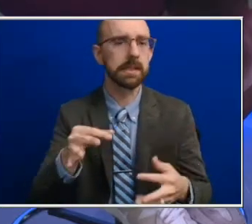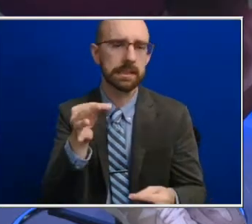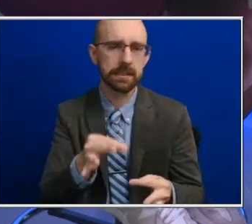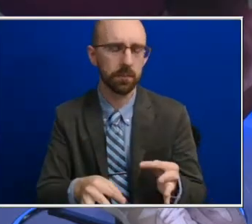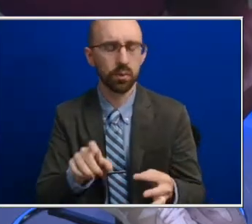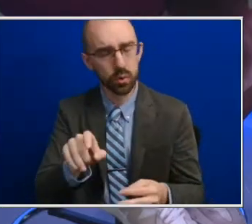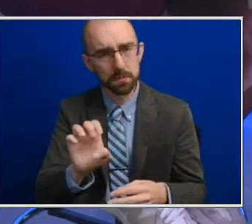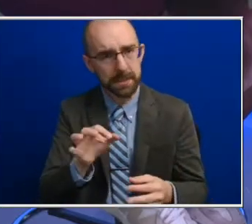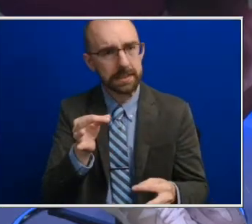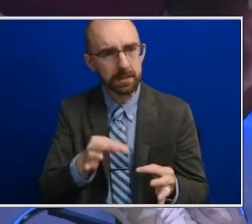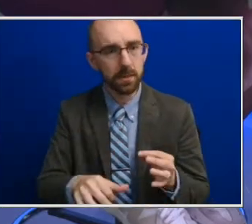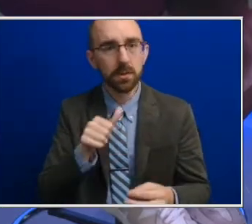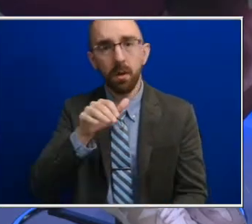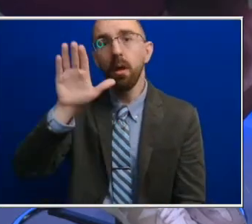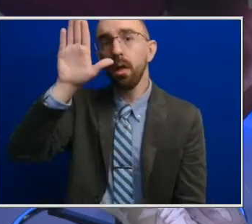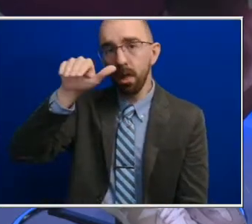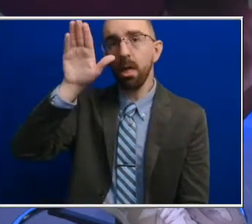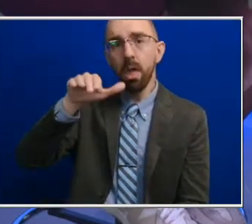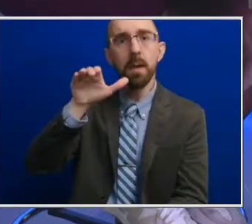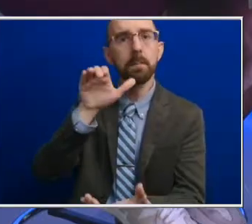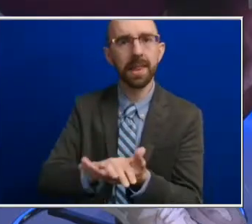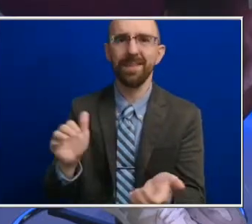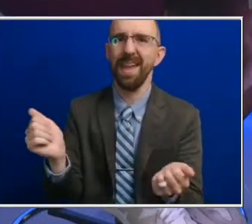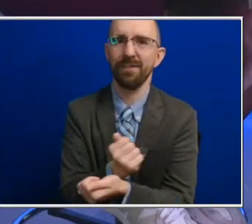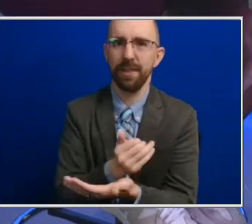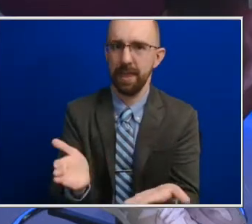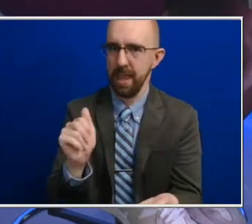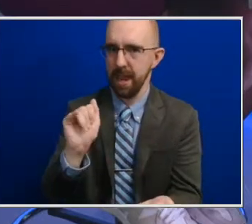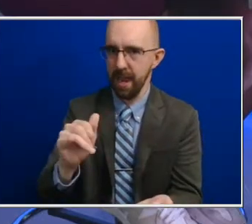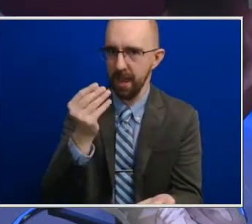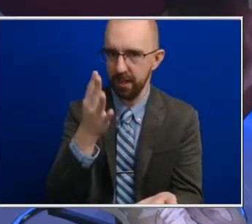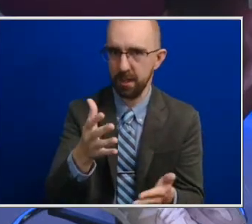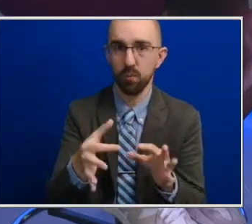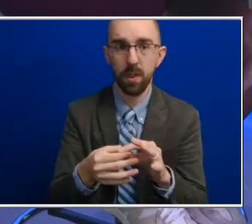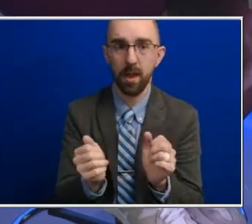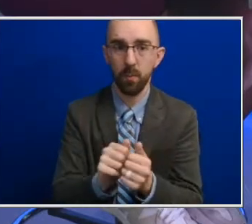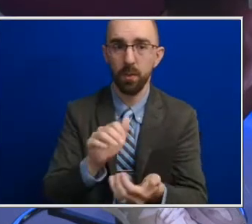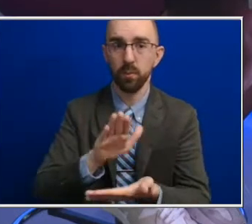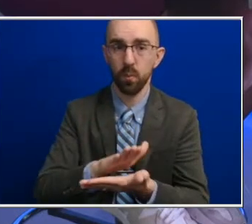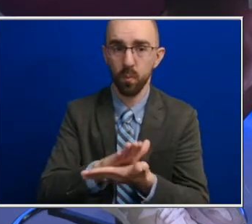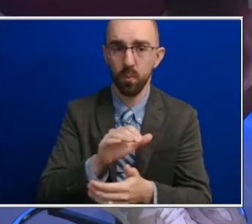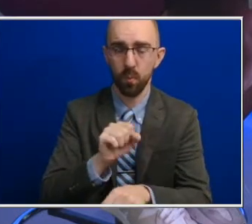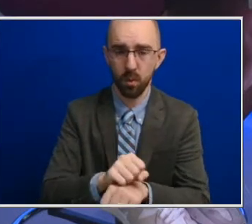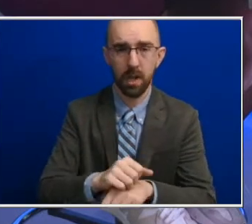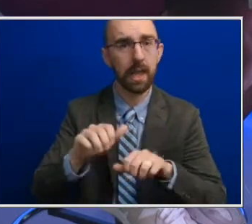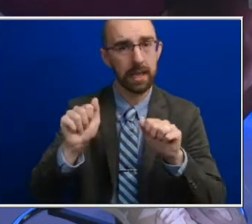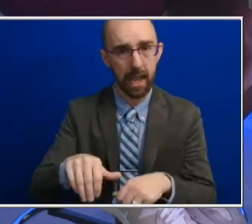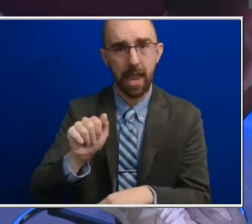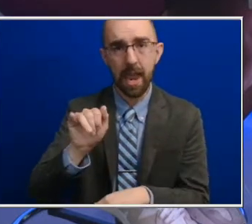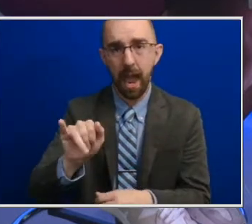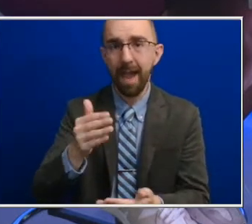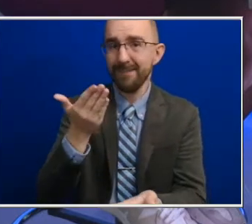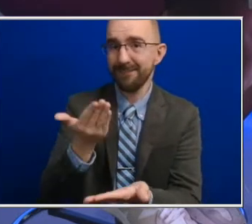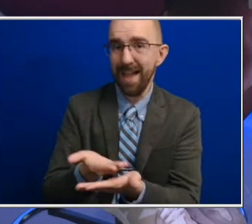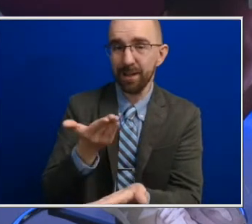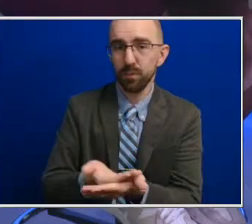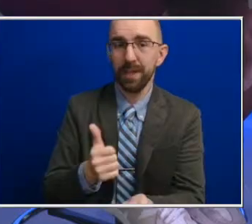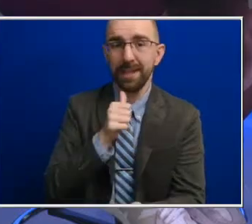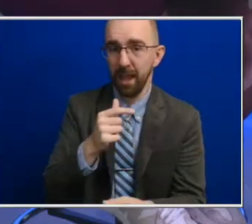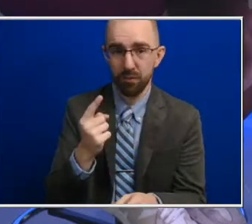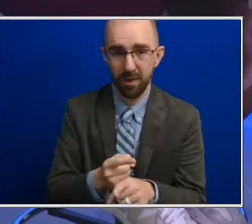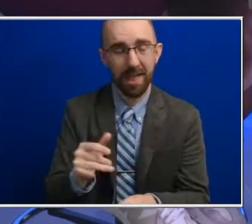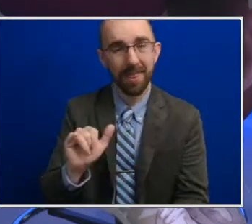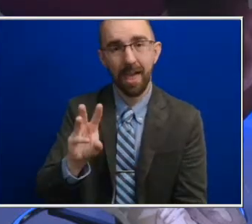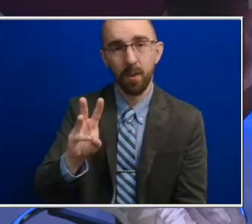blindly believe everything AI tells you when it comes to your schoolwork. Can AI be factually wrong, like Wikipedia,